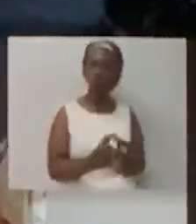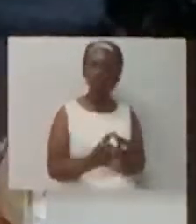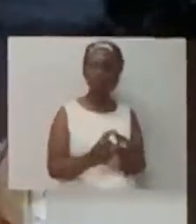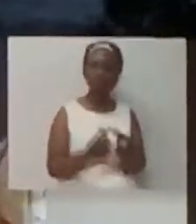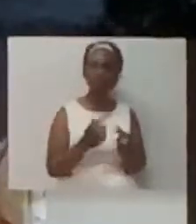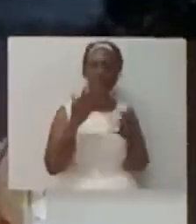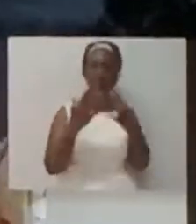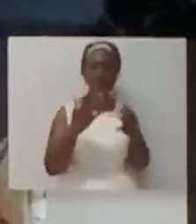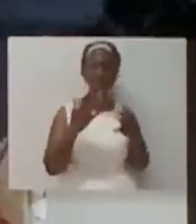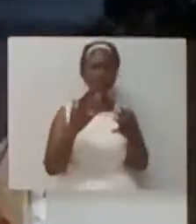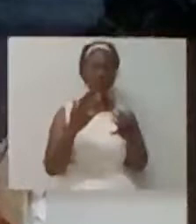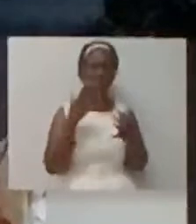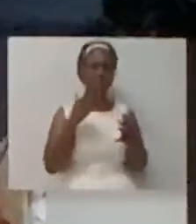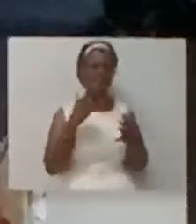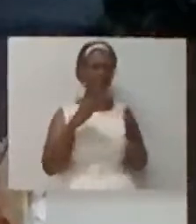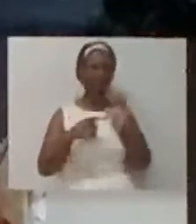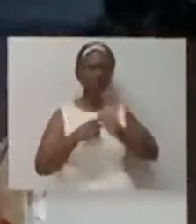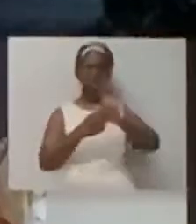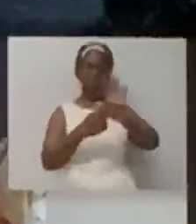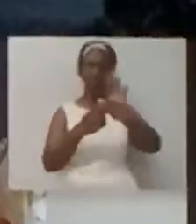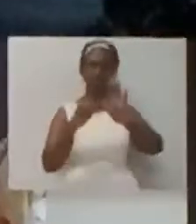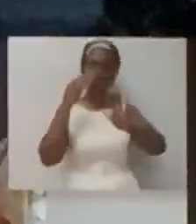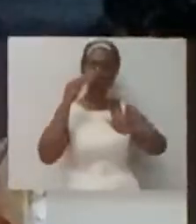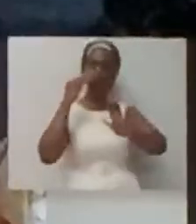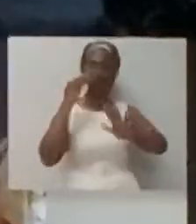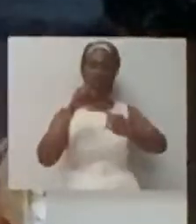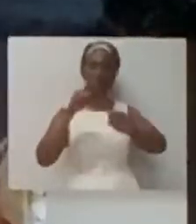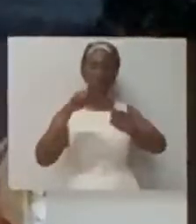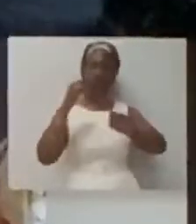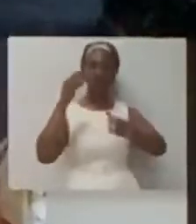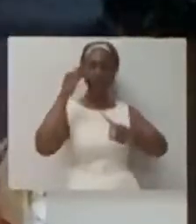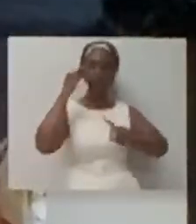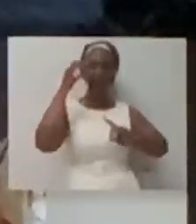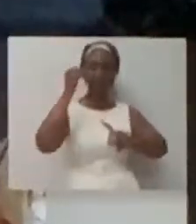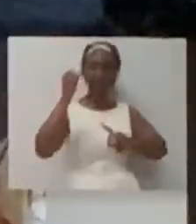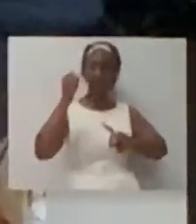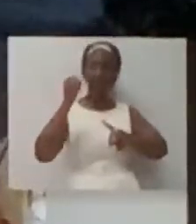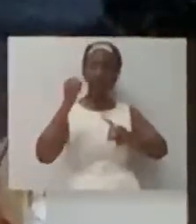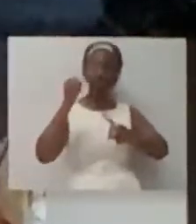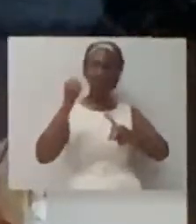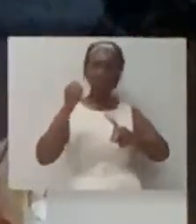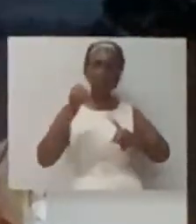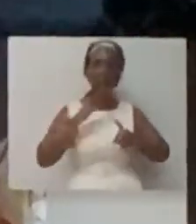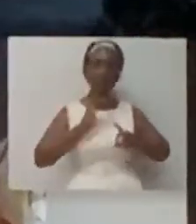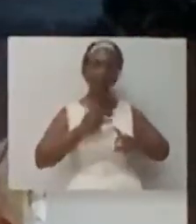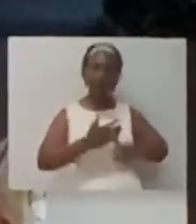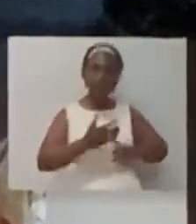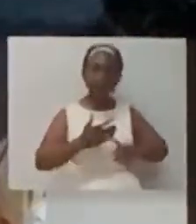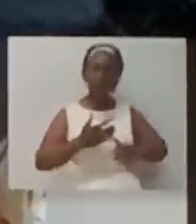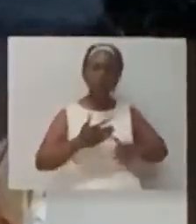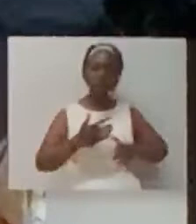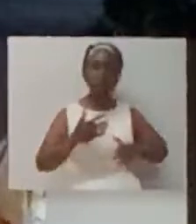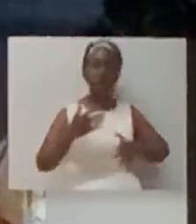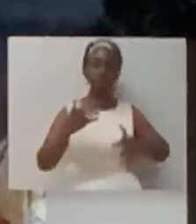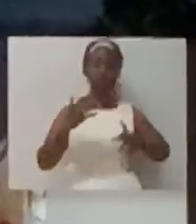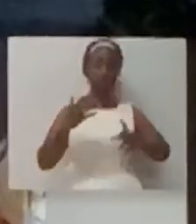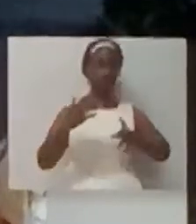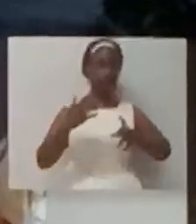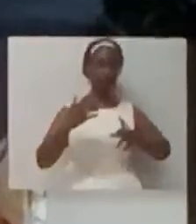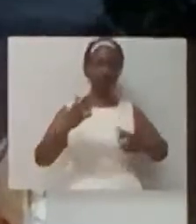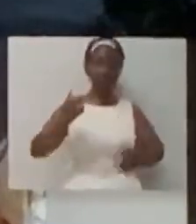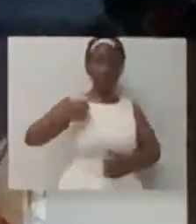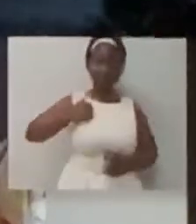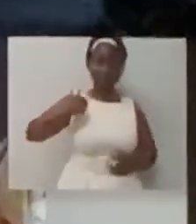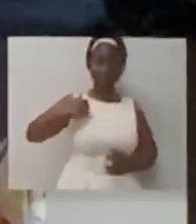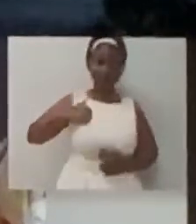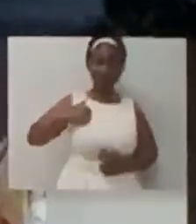who worked to raise awareness of the mental health issues and trauma that are faced by our nation's servicemen and women, starting the